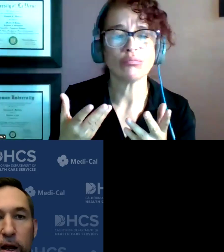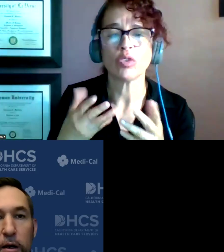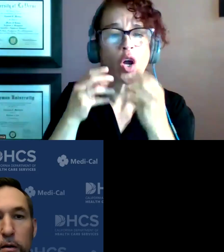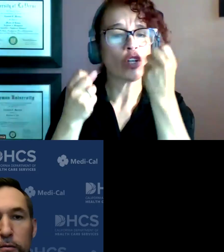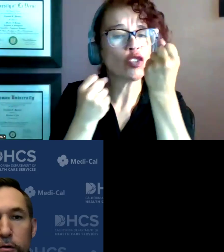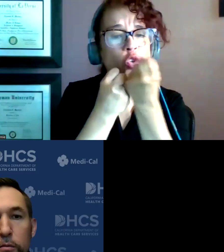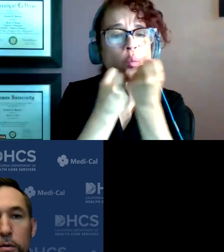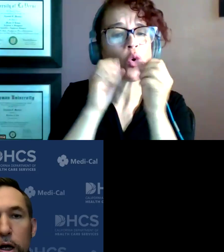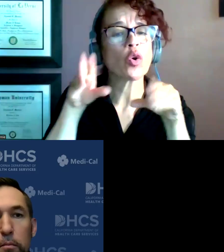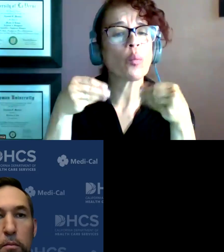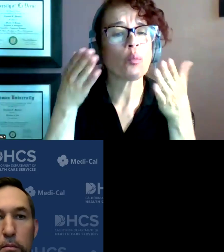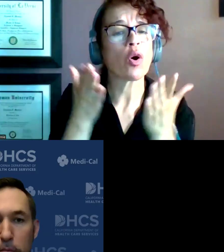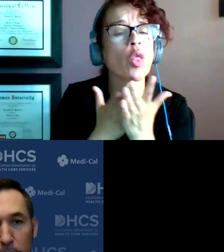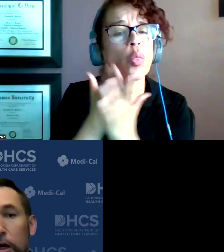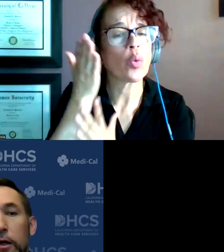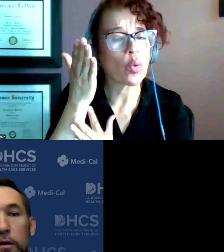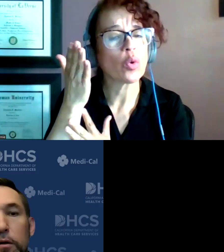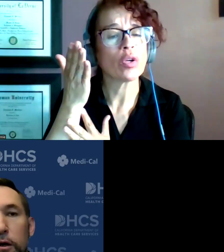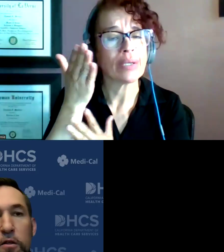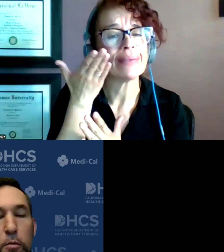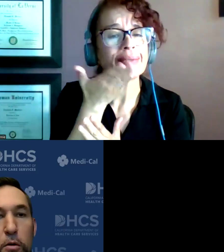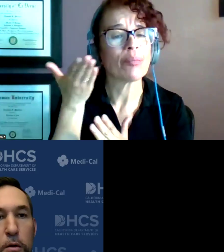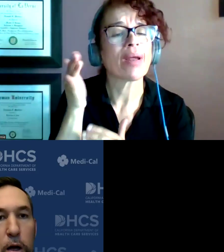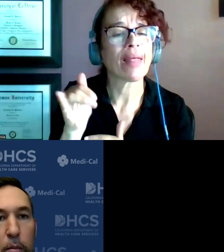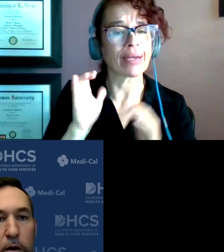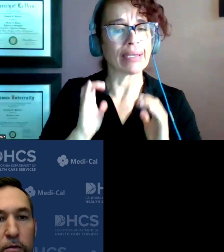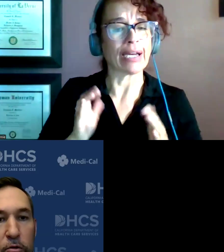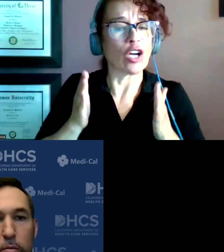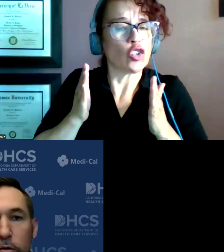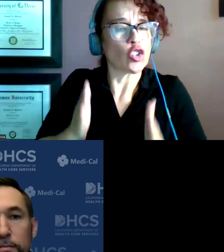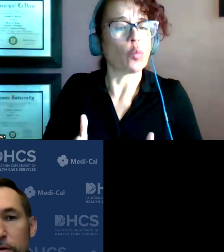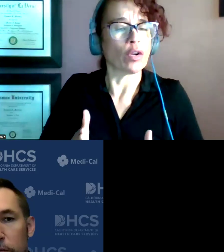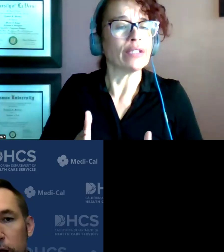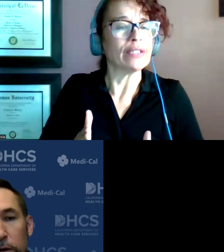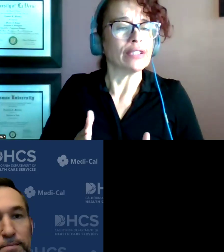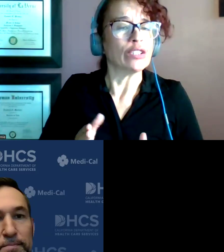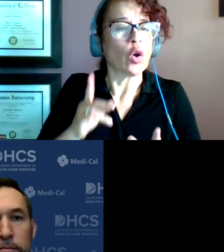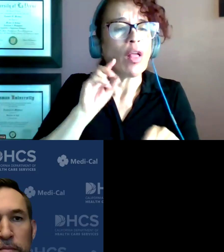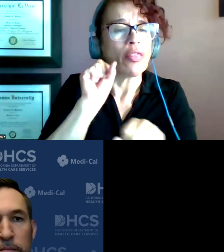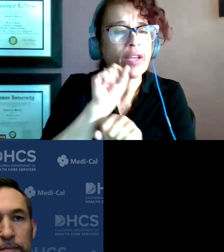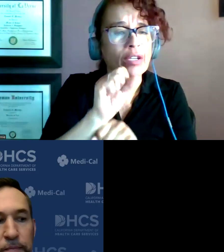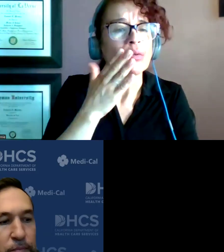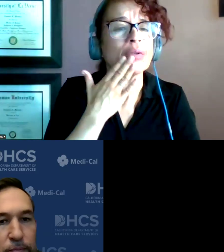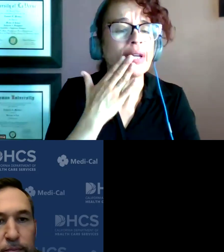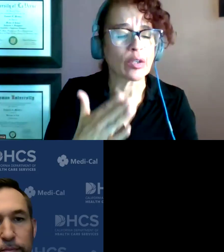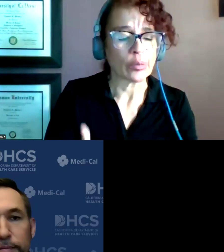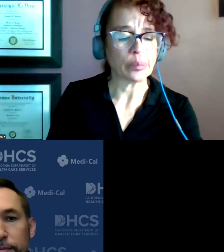support provided through something like a consumer advisory board. So thank you.